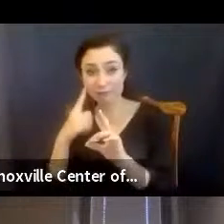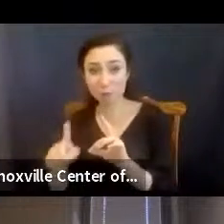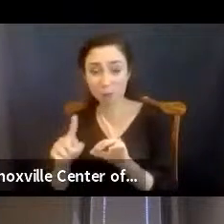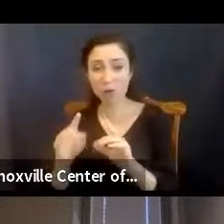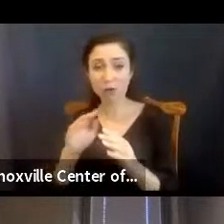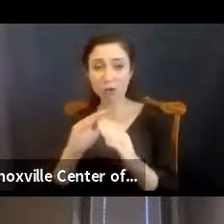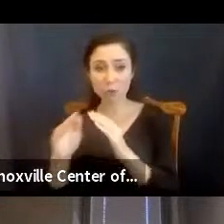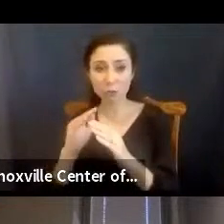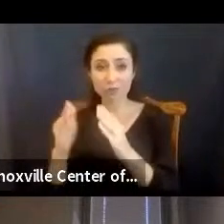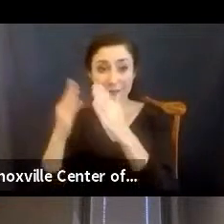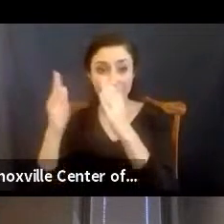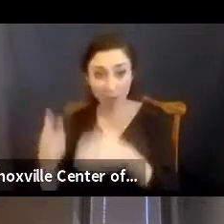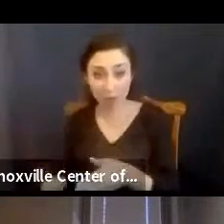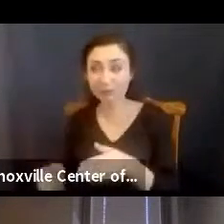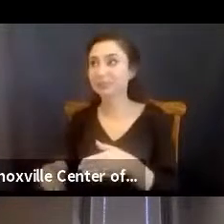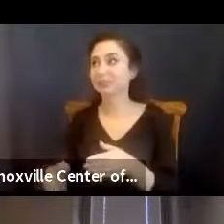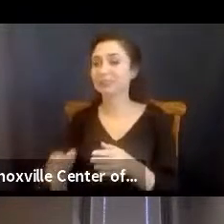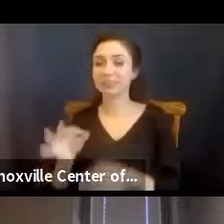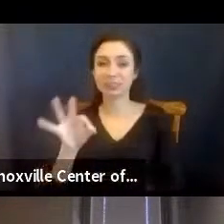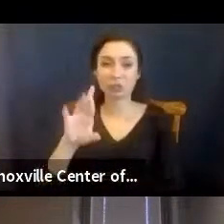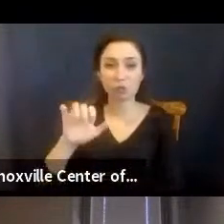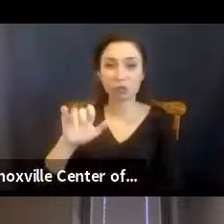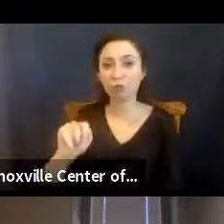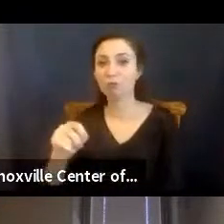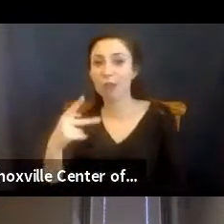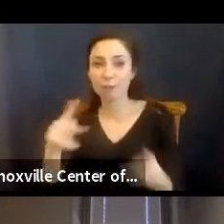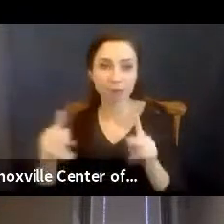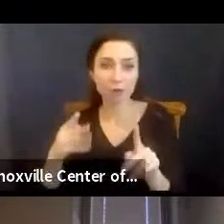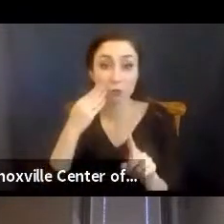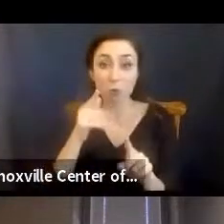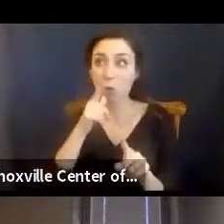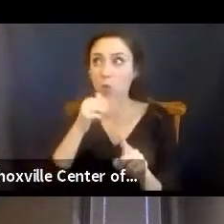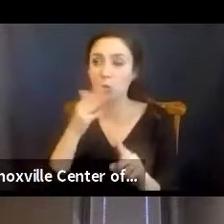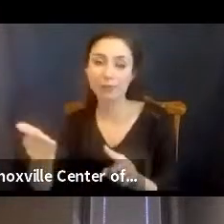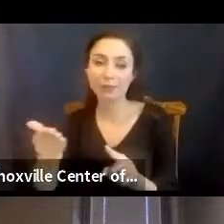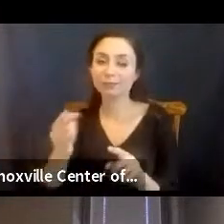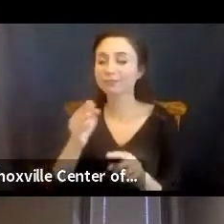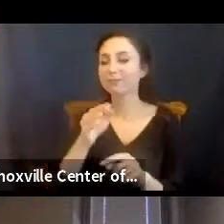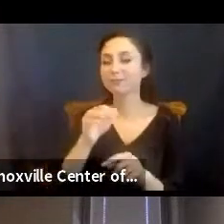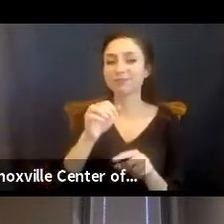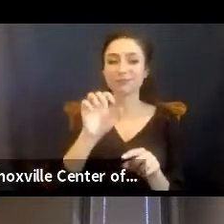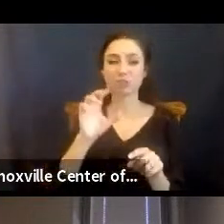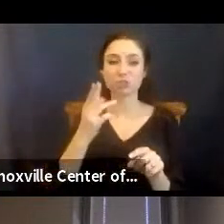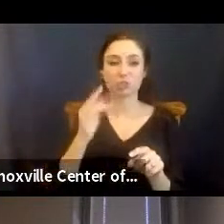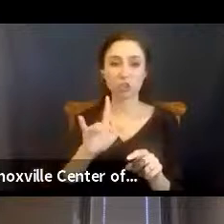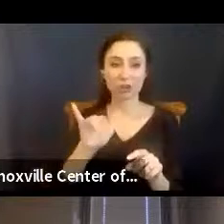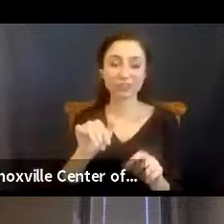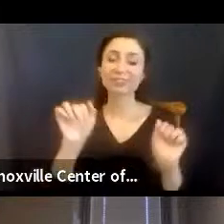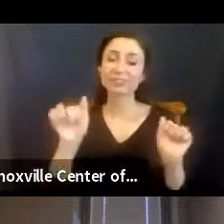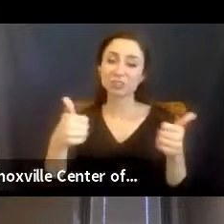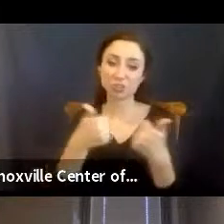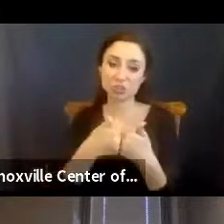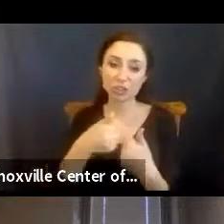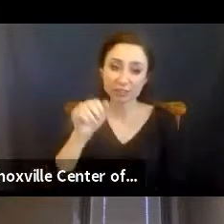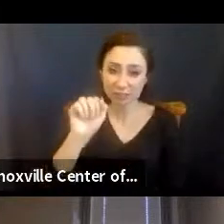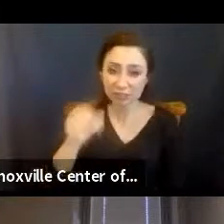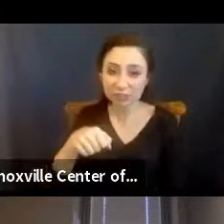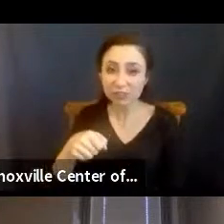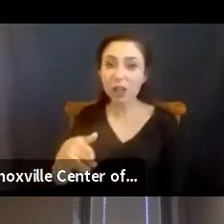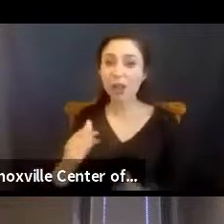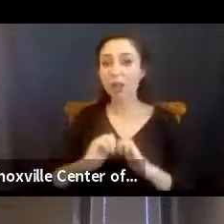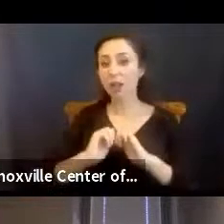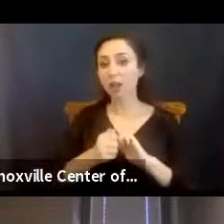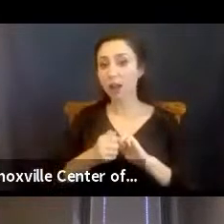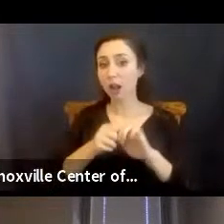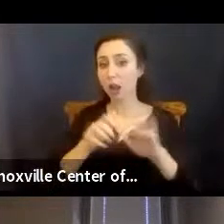all these things where you know who was there? It's challenging, definitely. So what we have to do on that end, and the way that we track that and